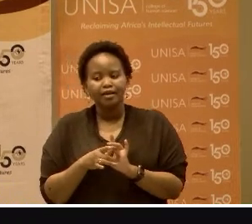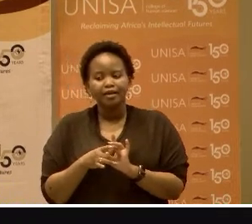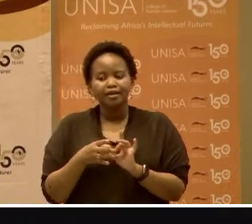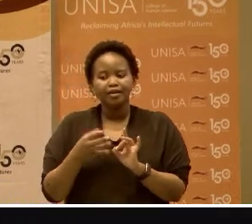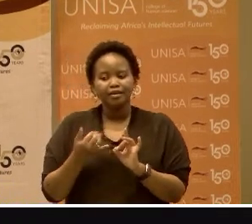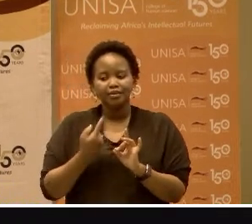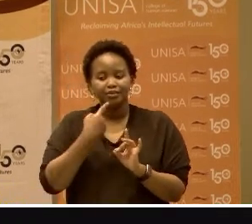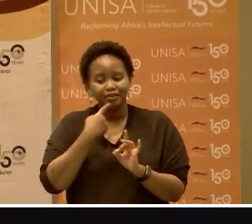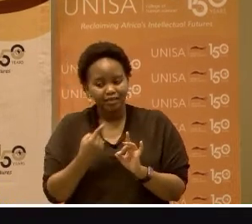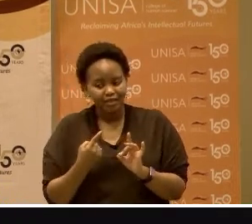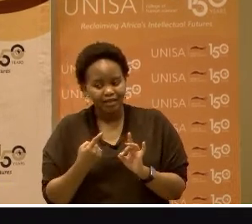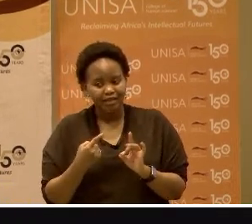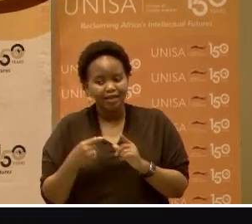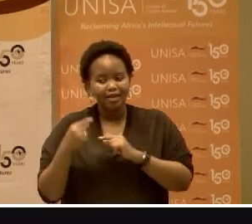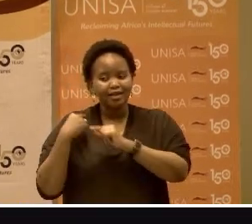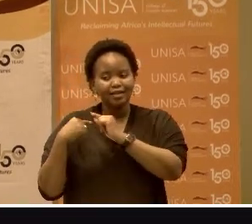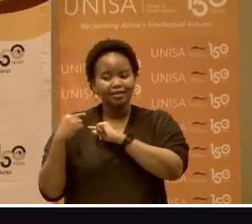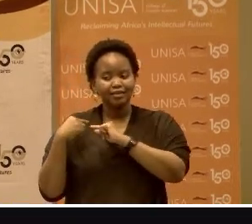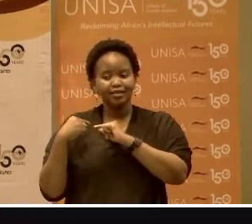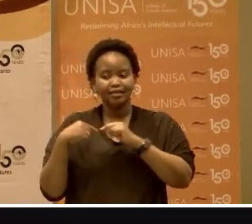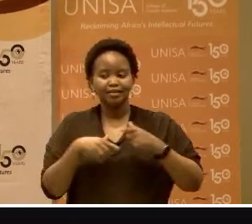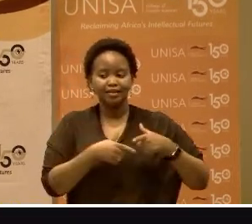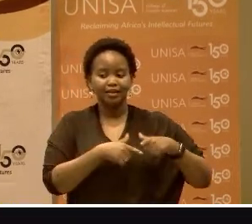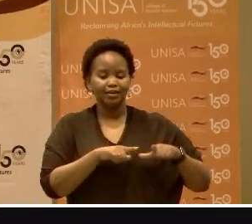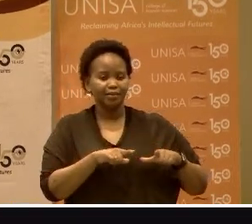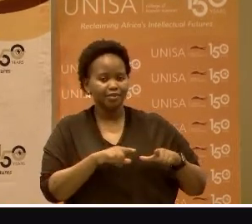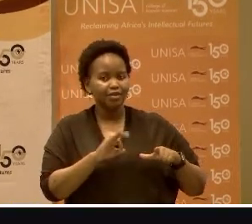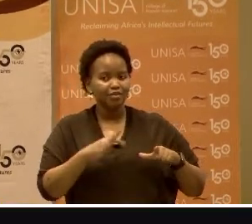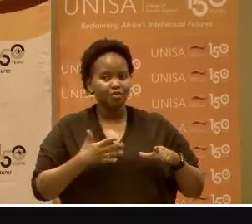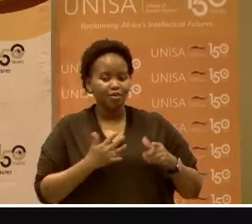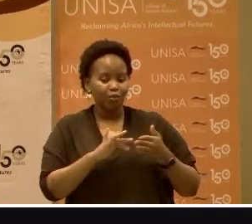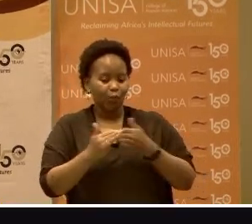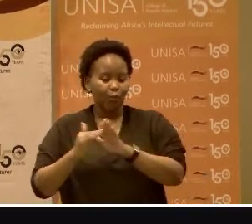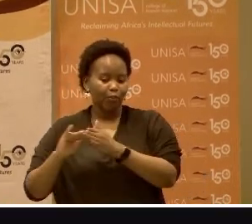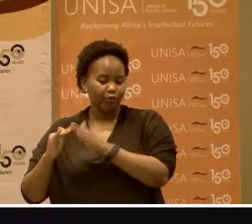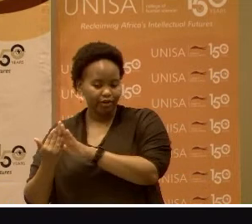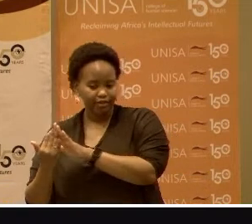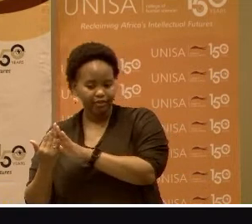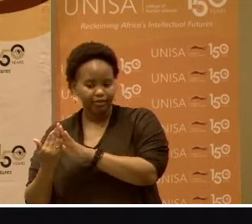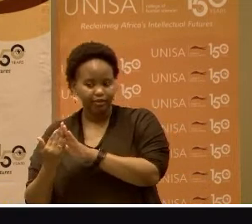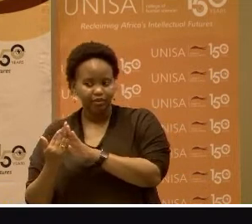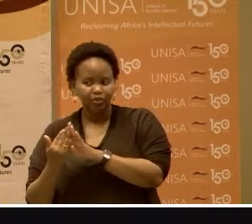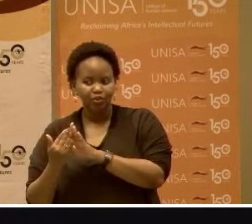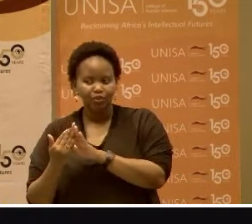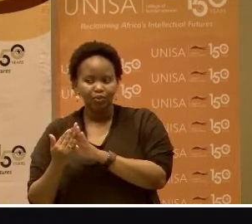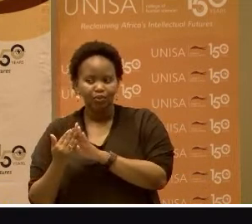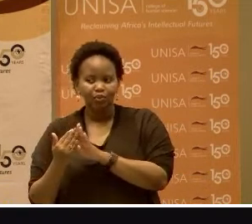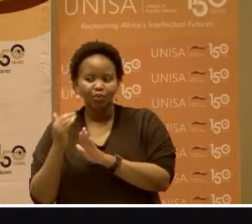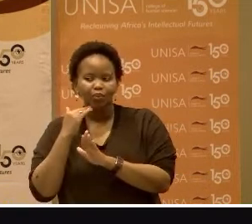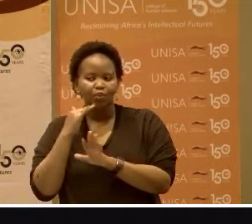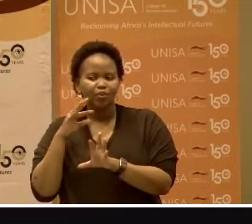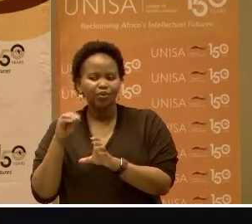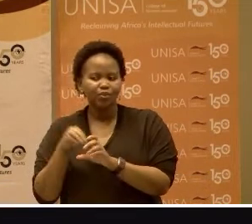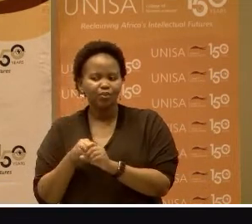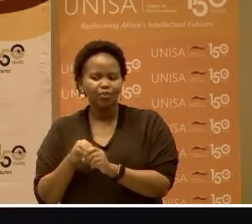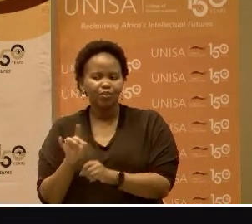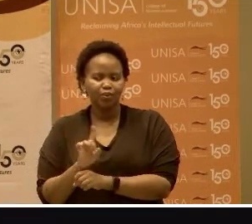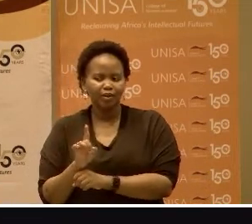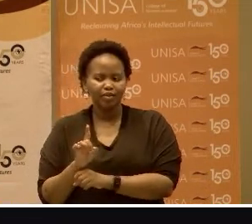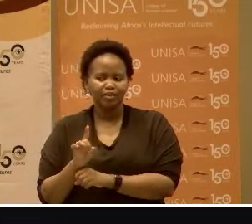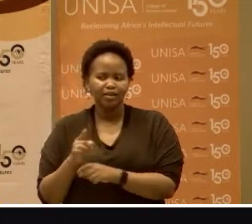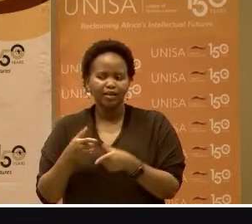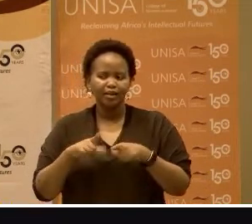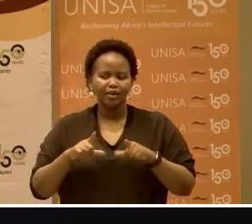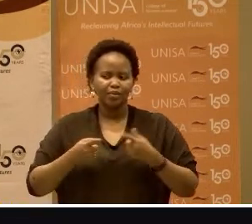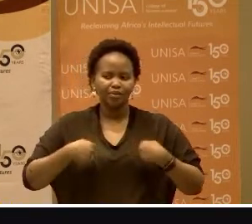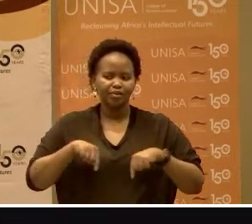hereby charged to work with indigenous communities to preserve the extension of cultural heritage, which include our languages. Therefore, it